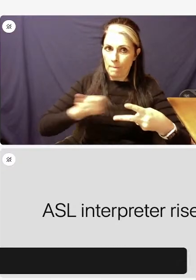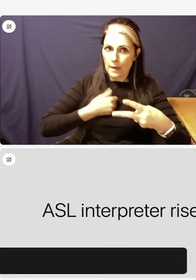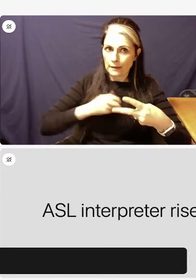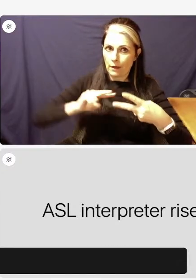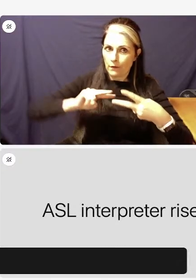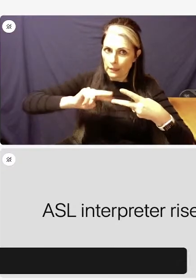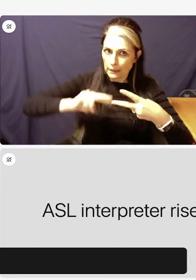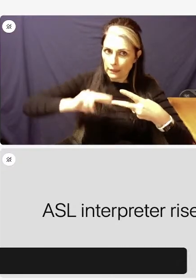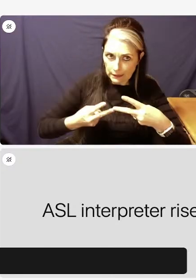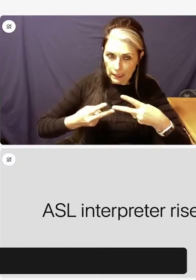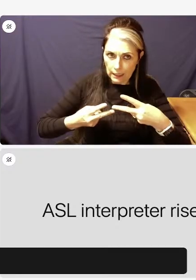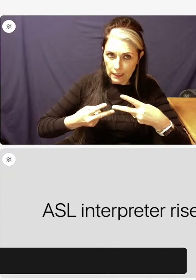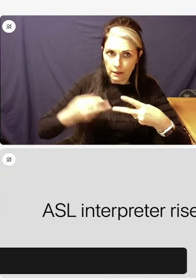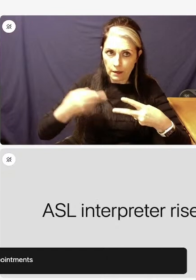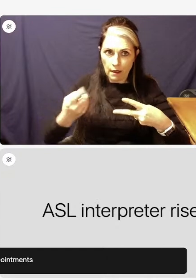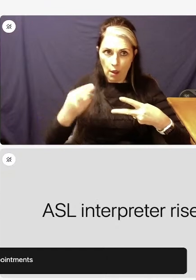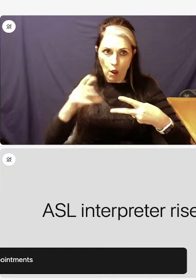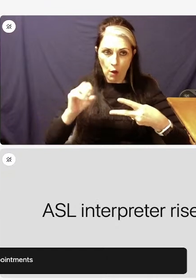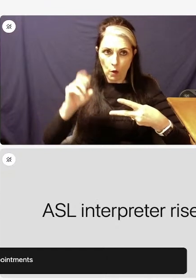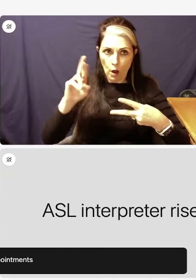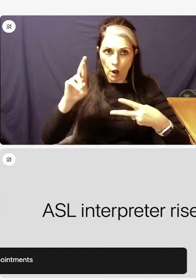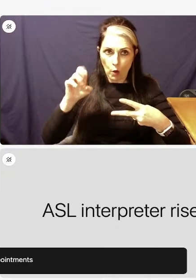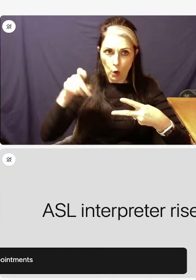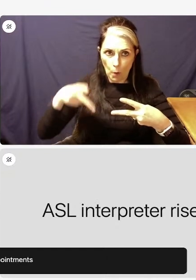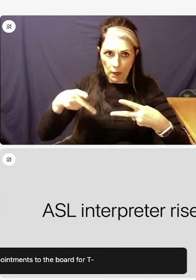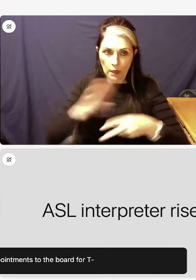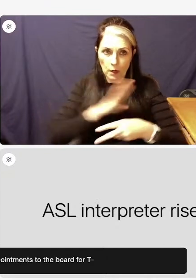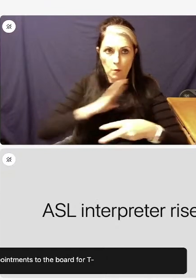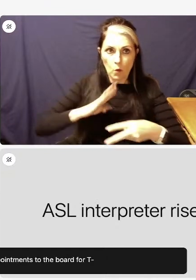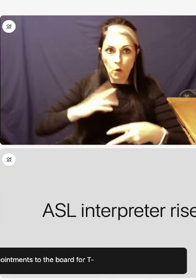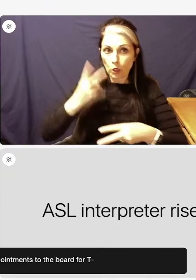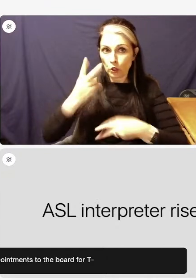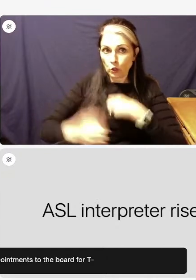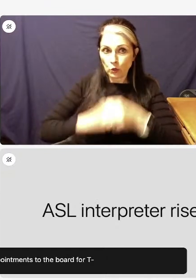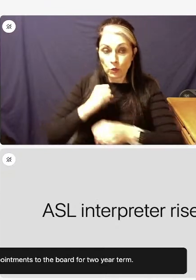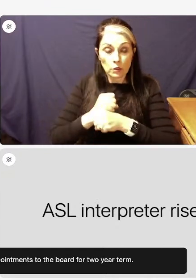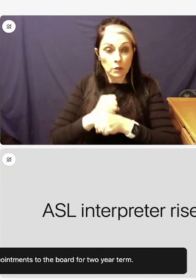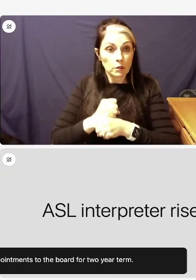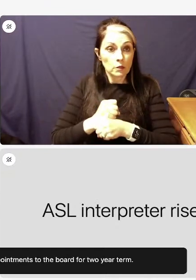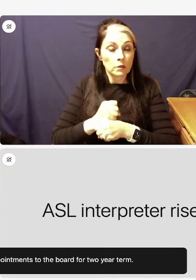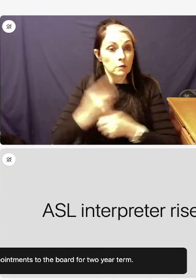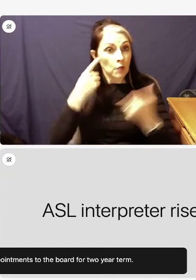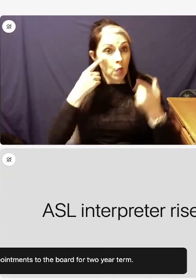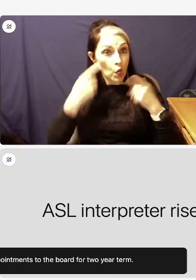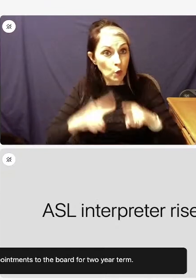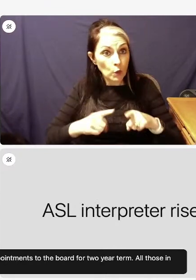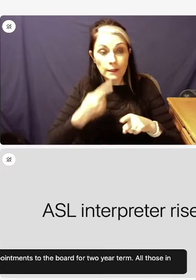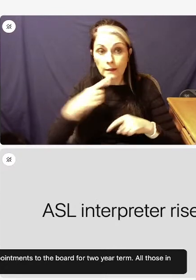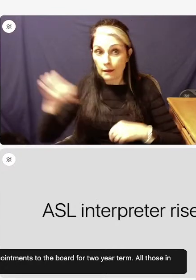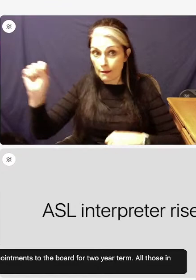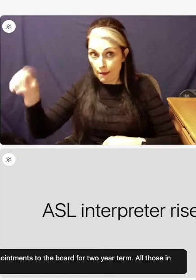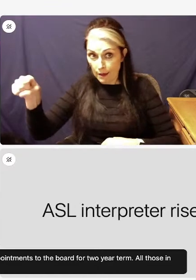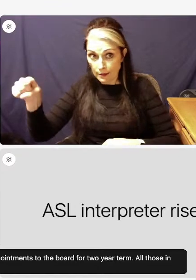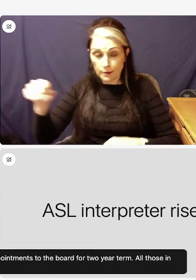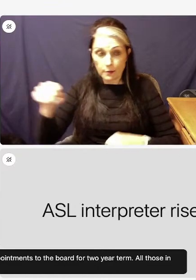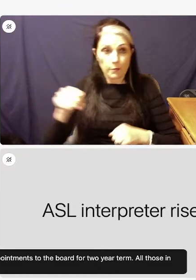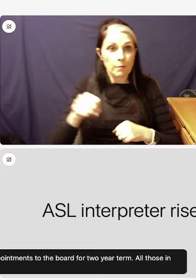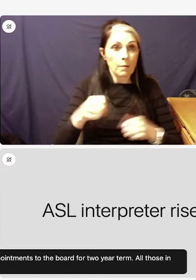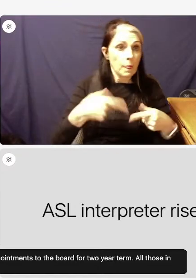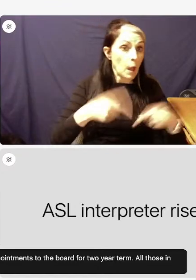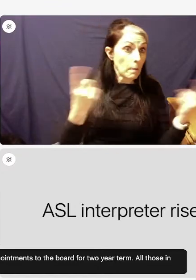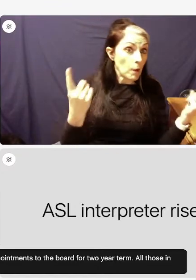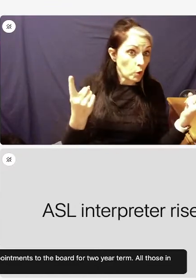miss haro to the rop board for two year term all those in favor say aye aye any